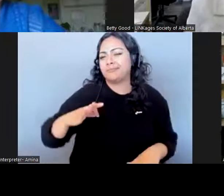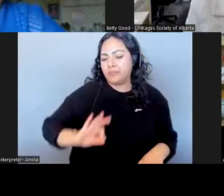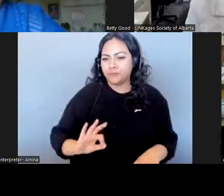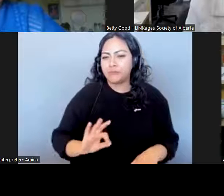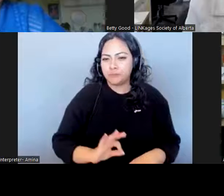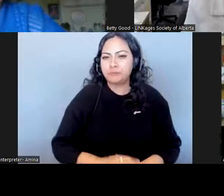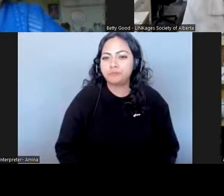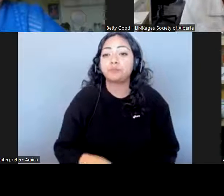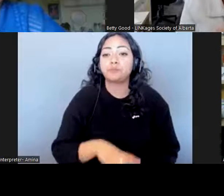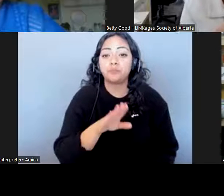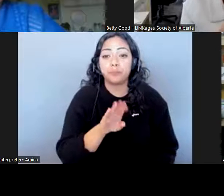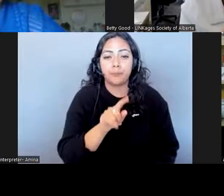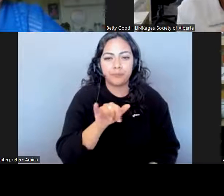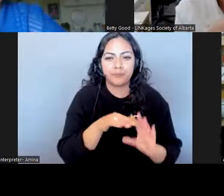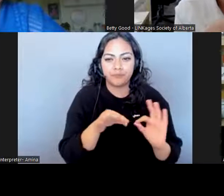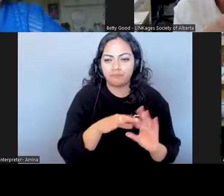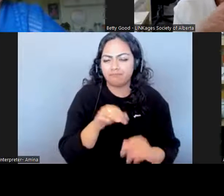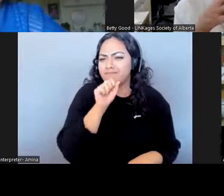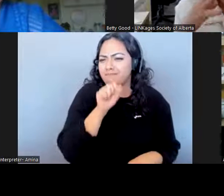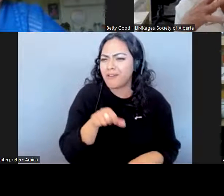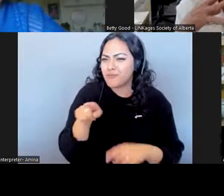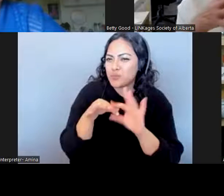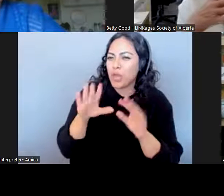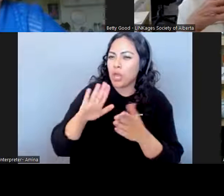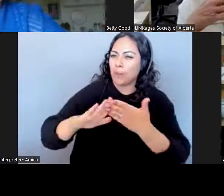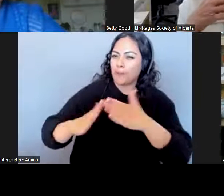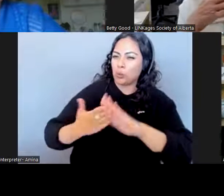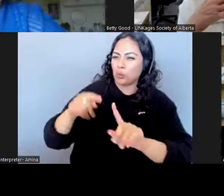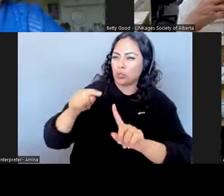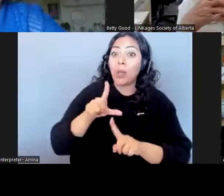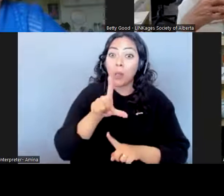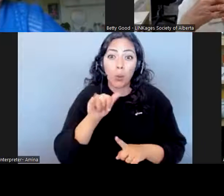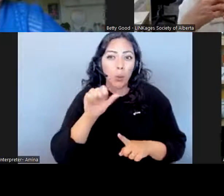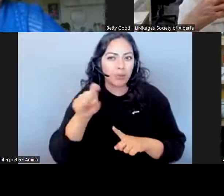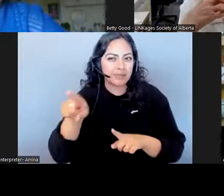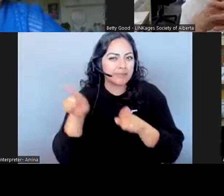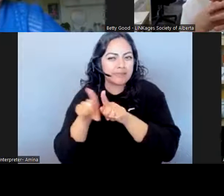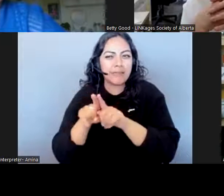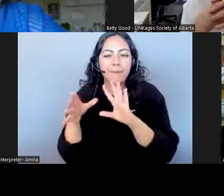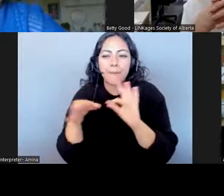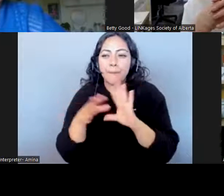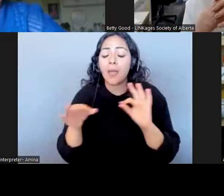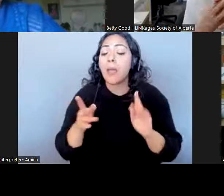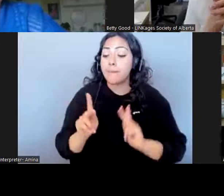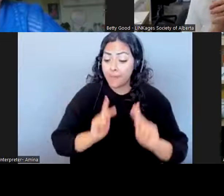said community because like Lois, like you said, people aren't growing up in community anymore.